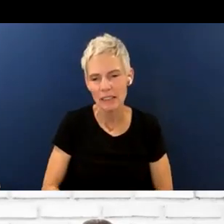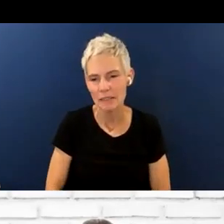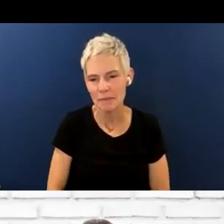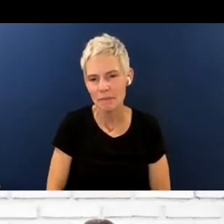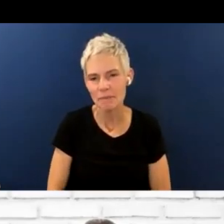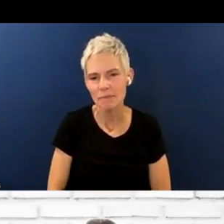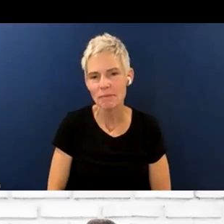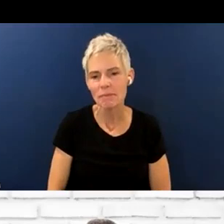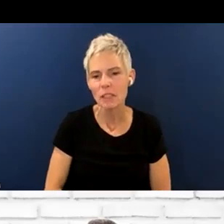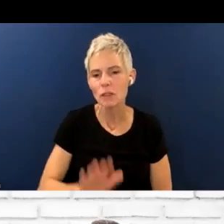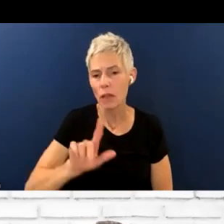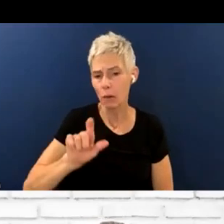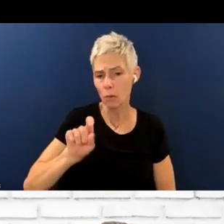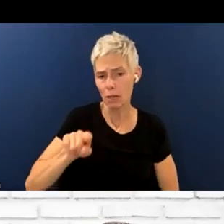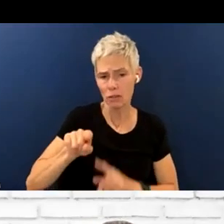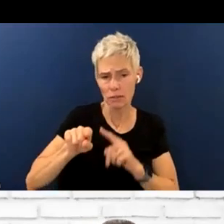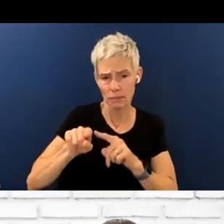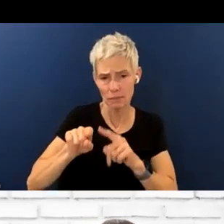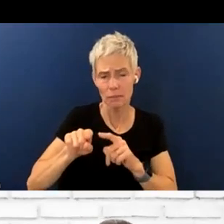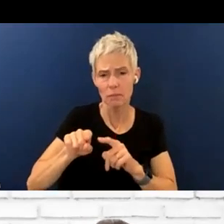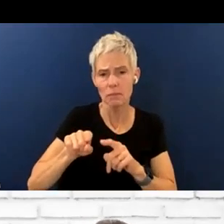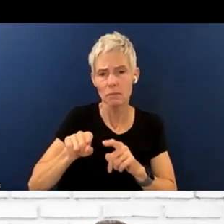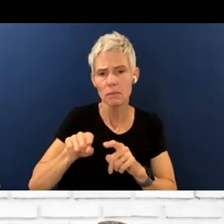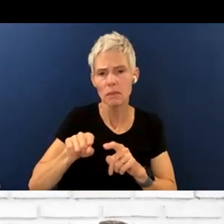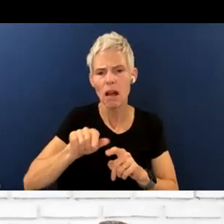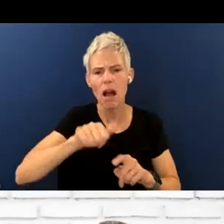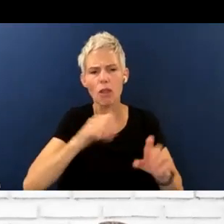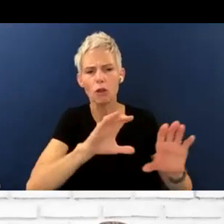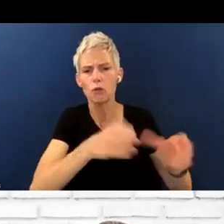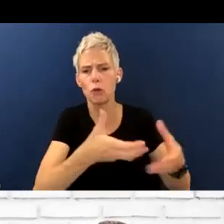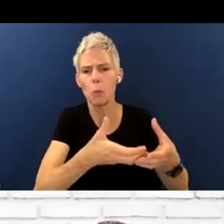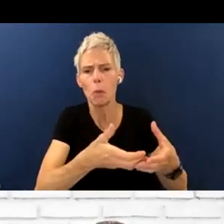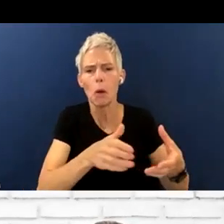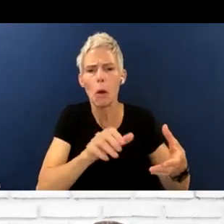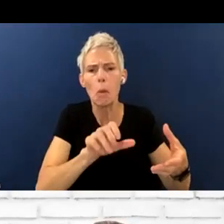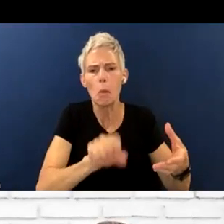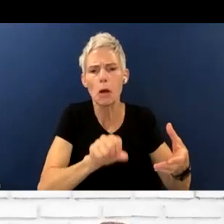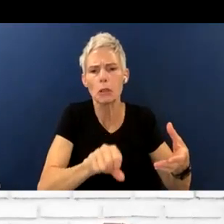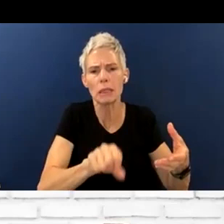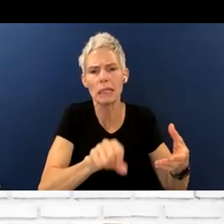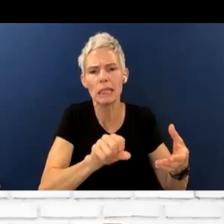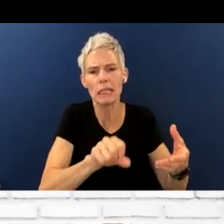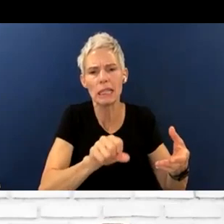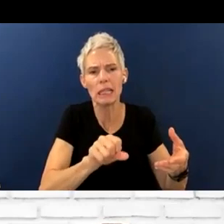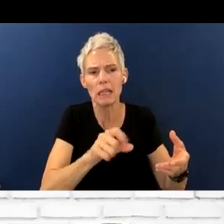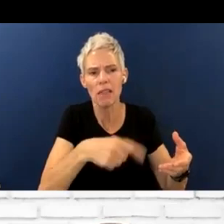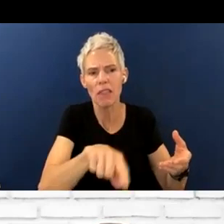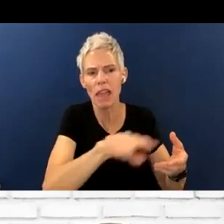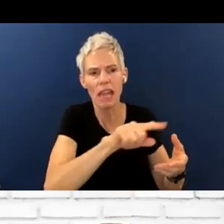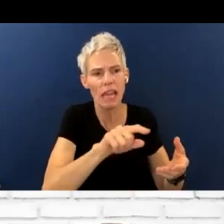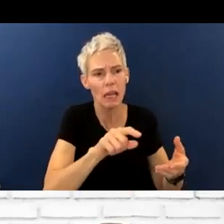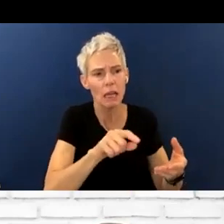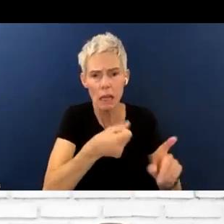the question was about another group that was potentially disproportionately affected by suicide. And I wanted